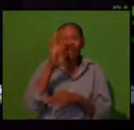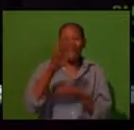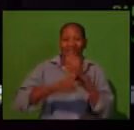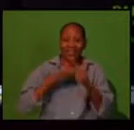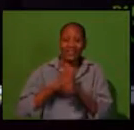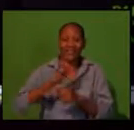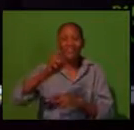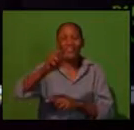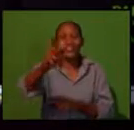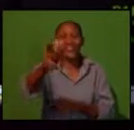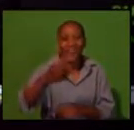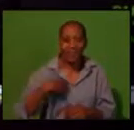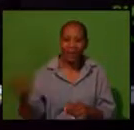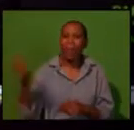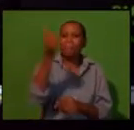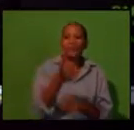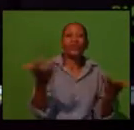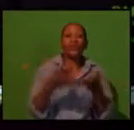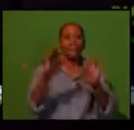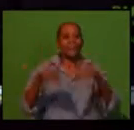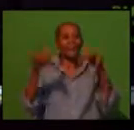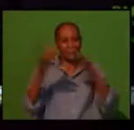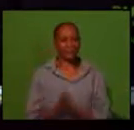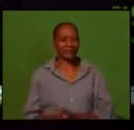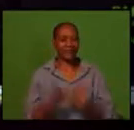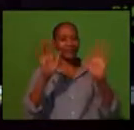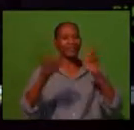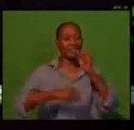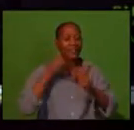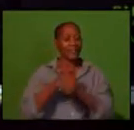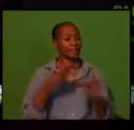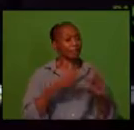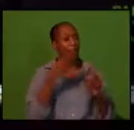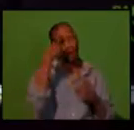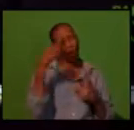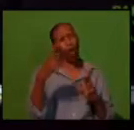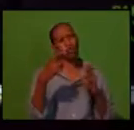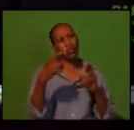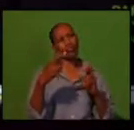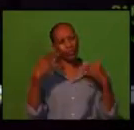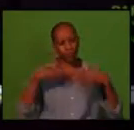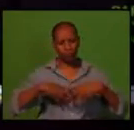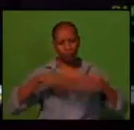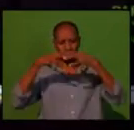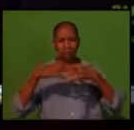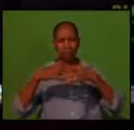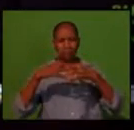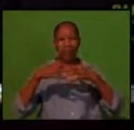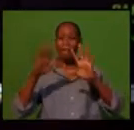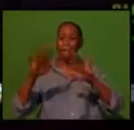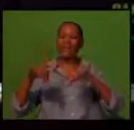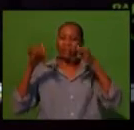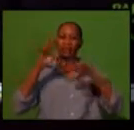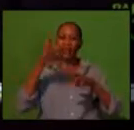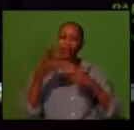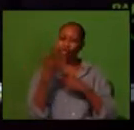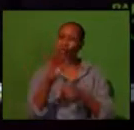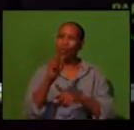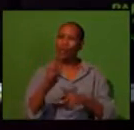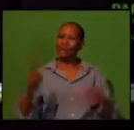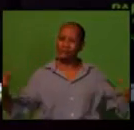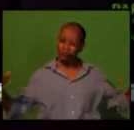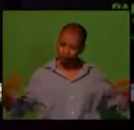elected to Parliament. For 10 years, she helped establish an institution that reflected the great diversity, the